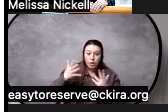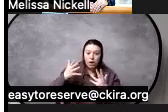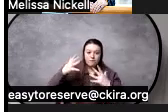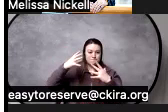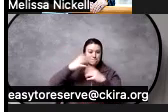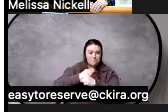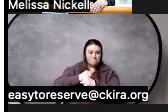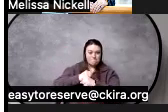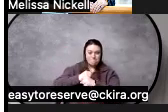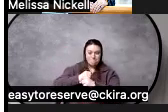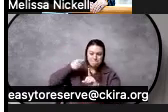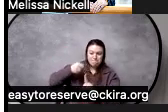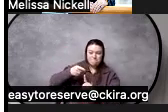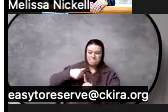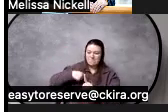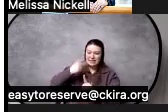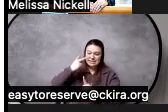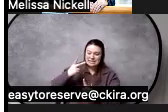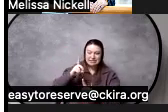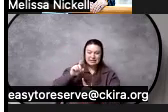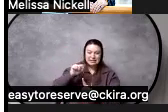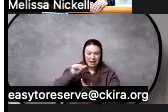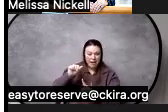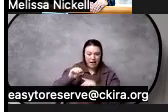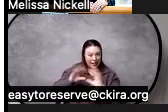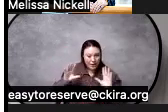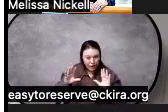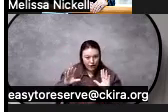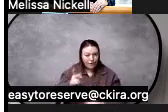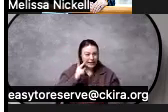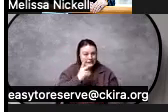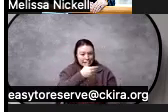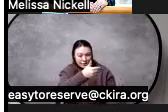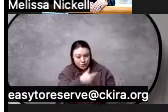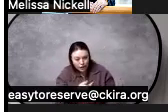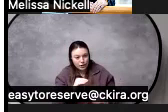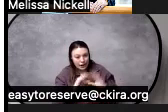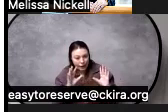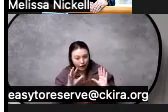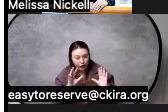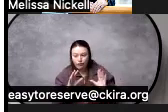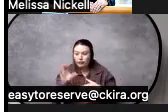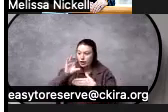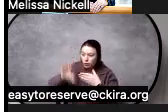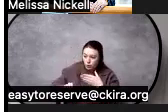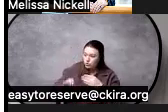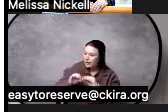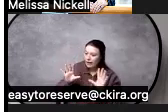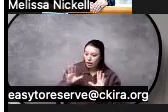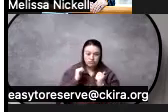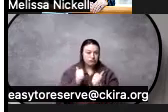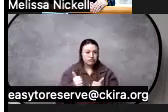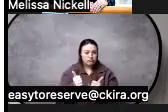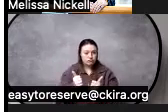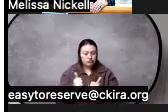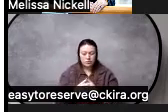I see the data that I should see, I know the introduction, and I also see the conclusion. Another thing is that within the